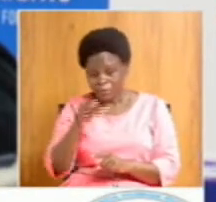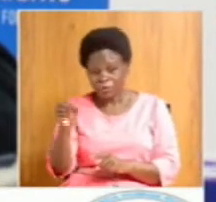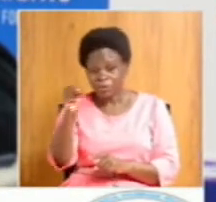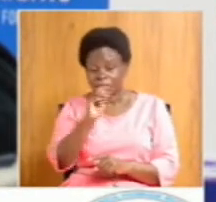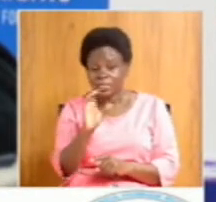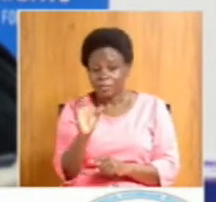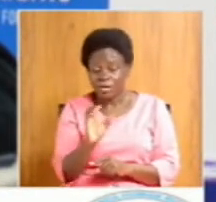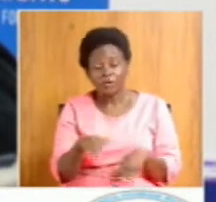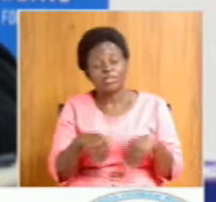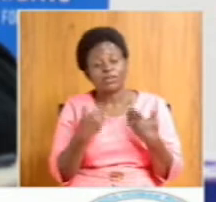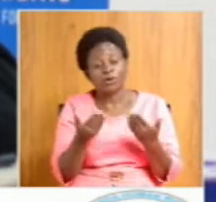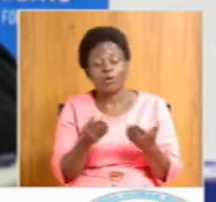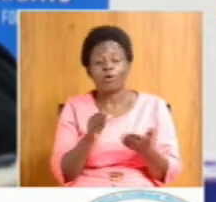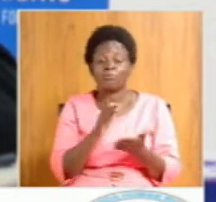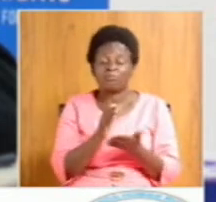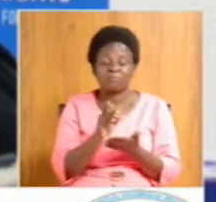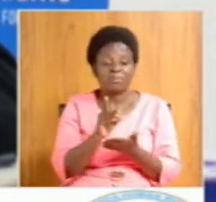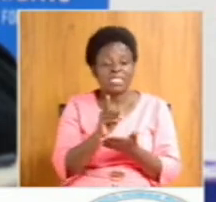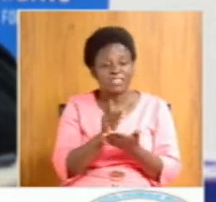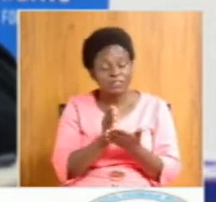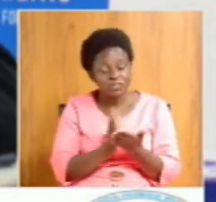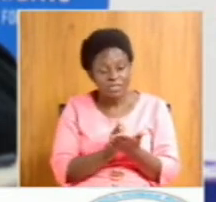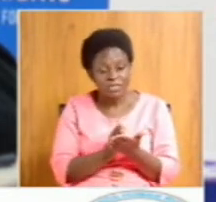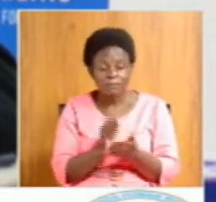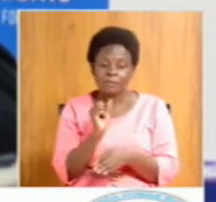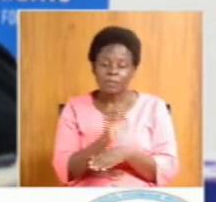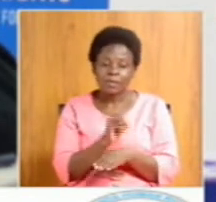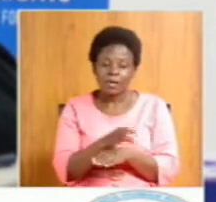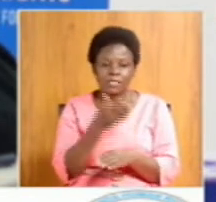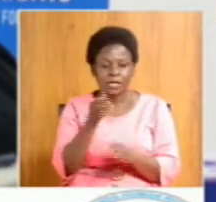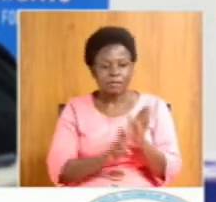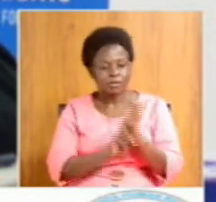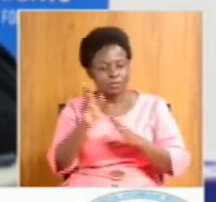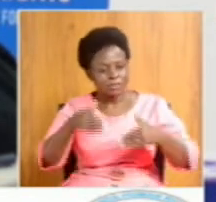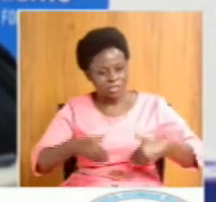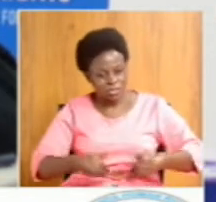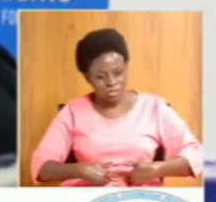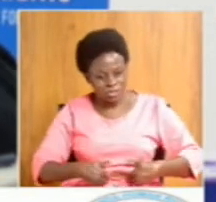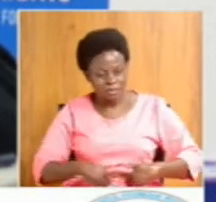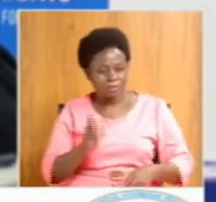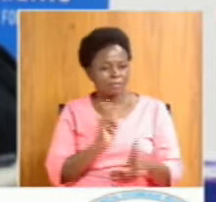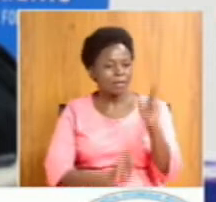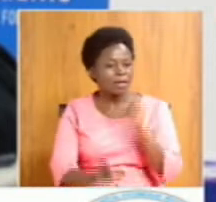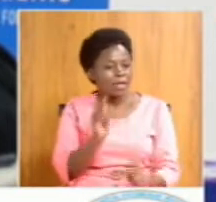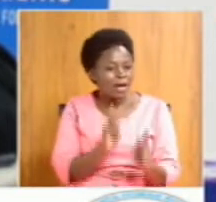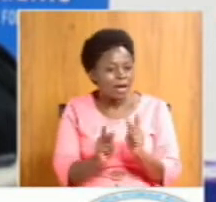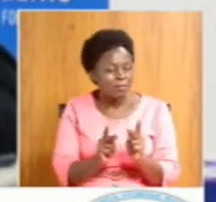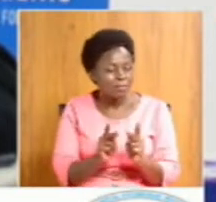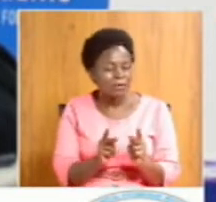-count or the divisions, you will have the councillors who are representing youth or young people for that matter.